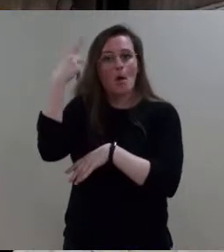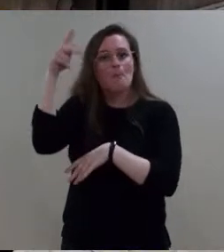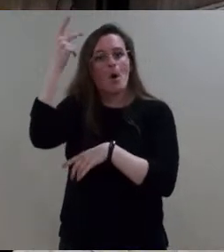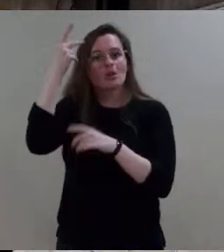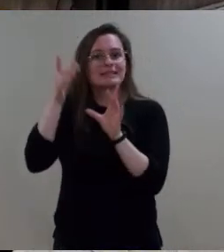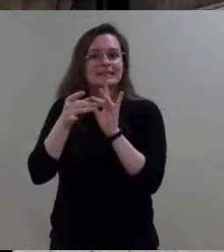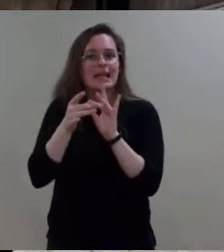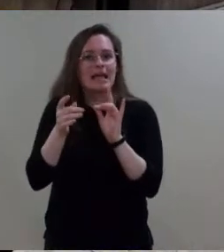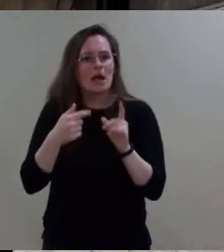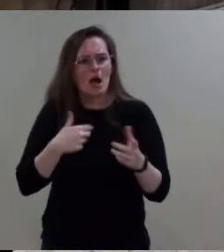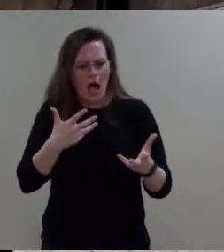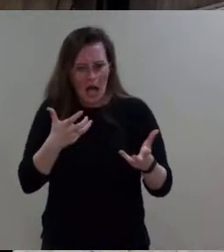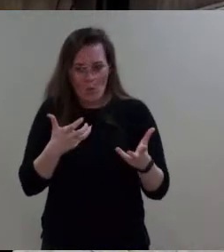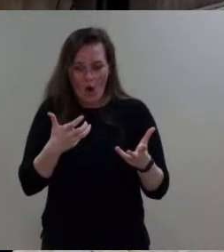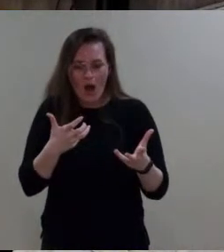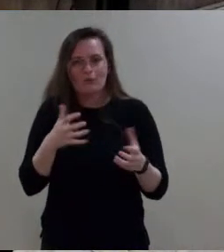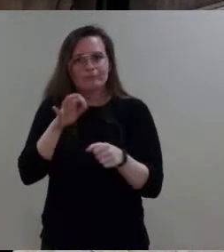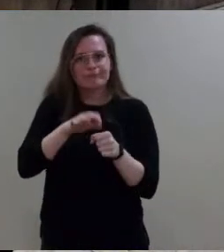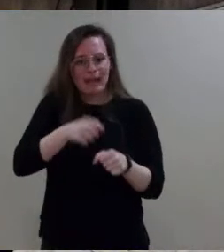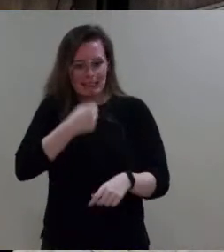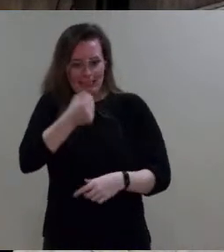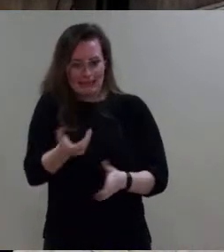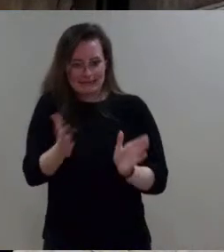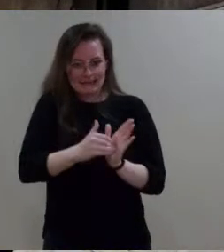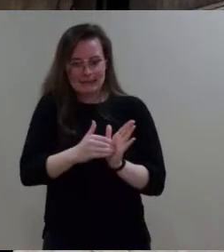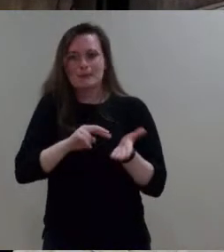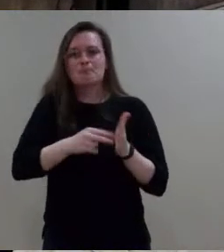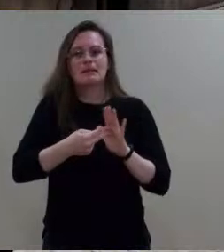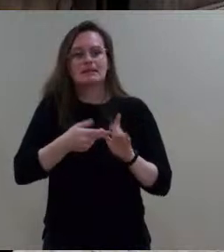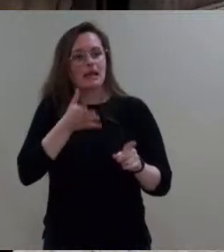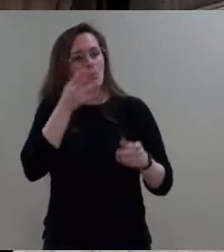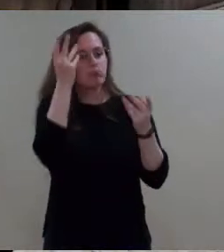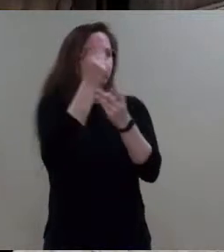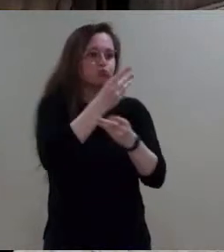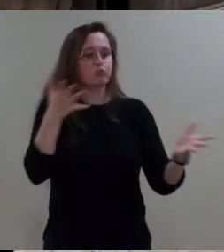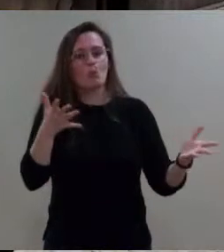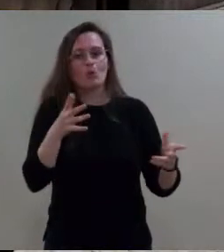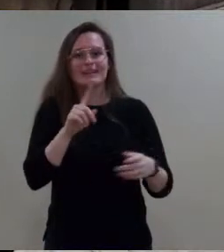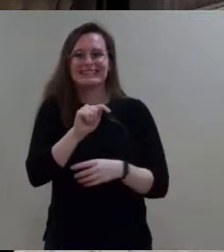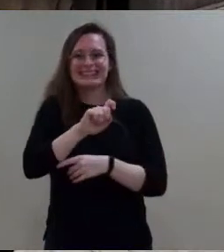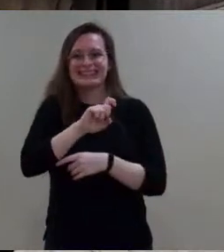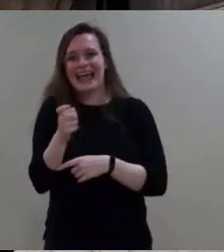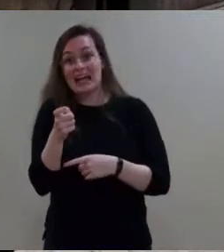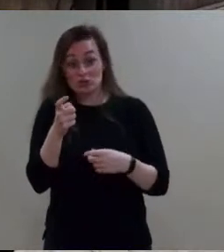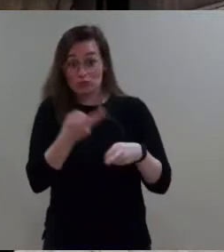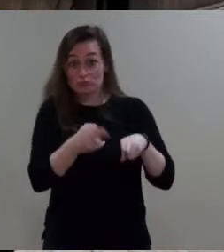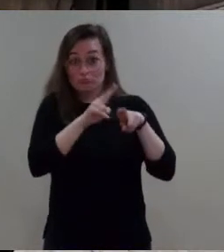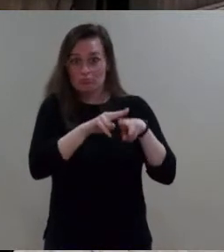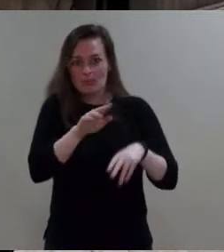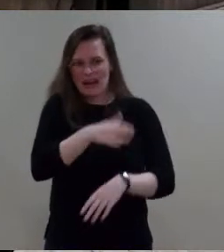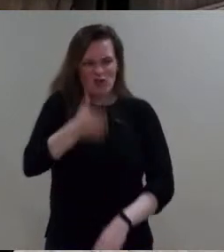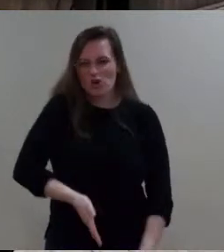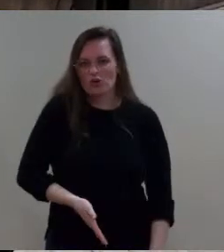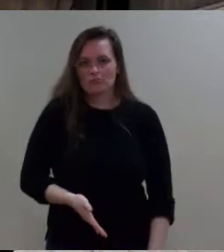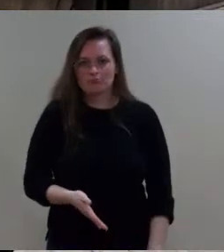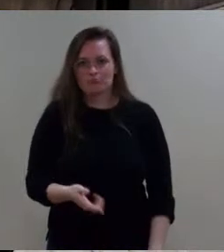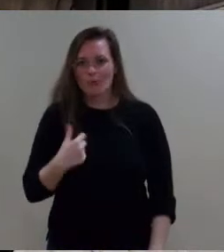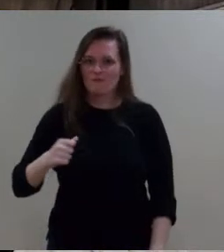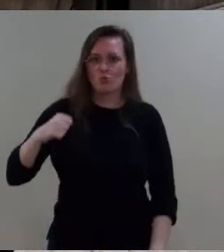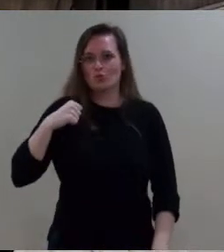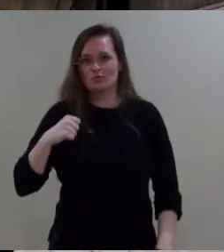not get reelected. But again, I'm saying, we have to look at the future of this town. And